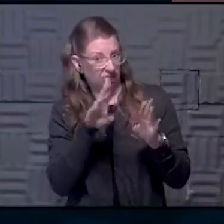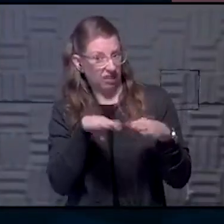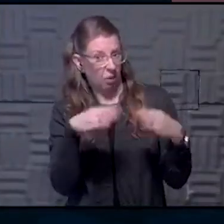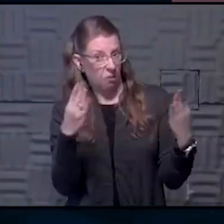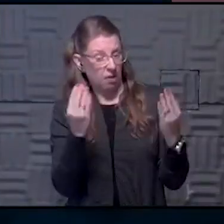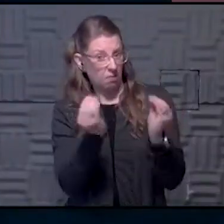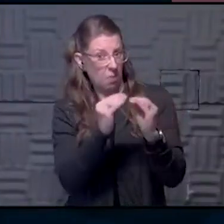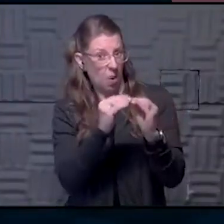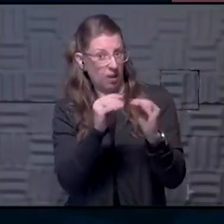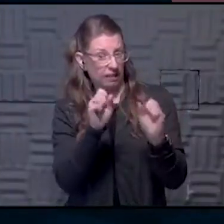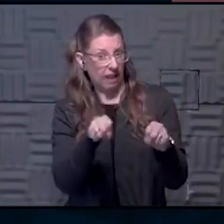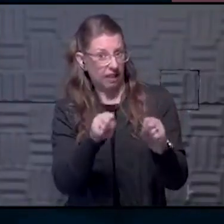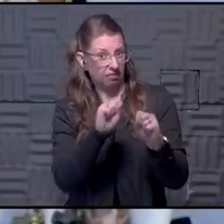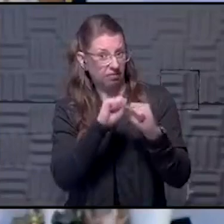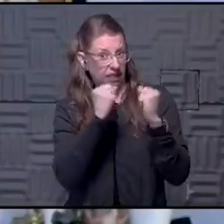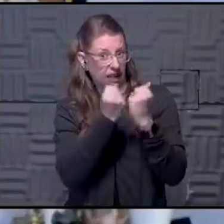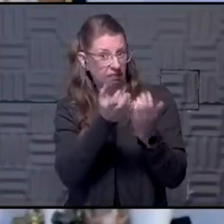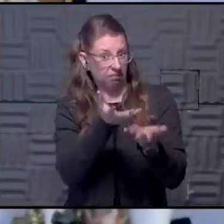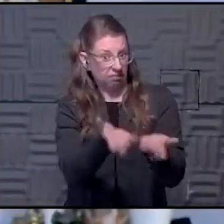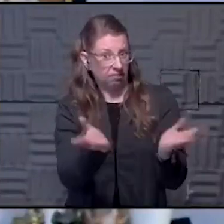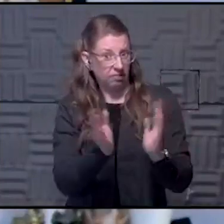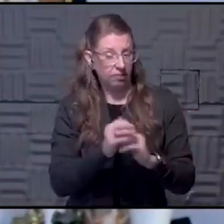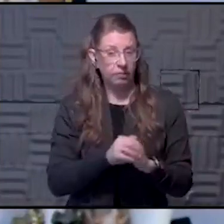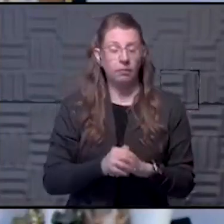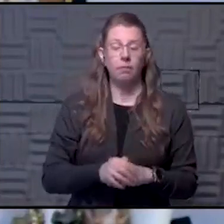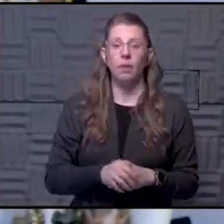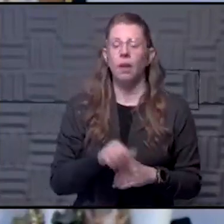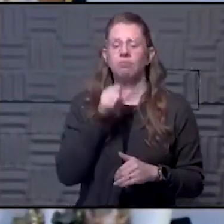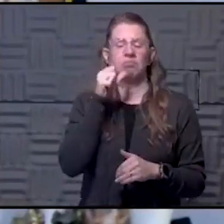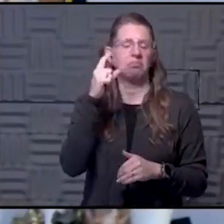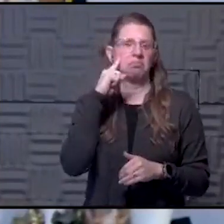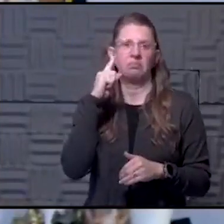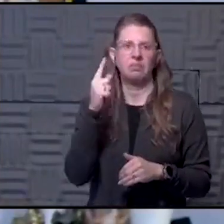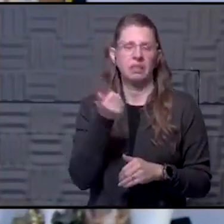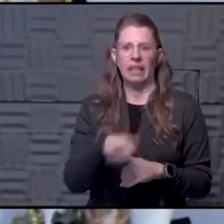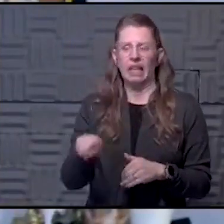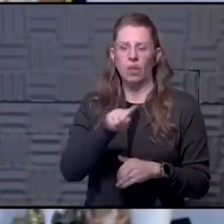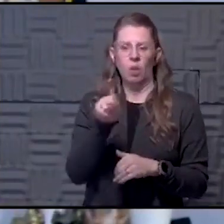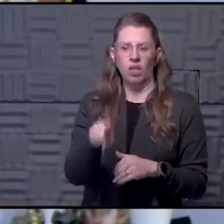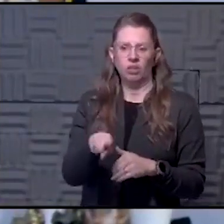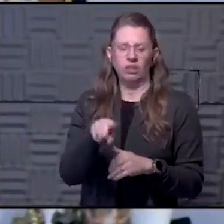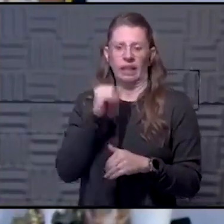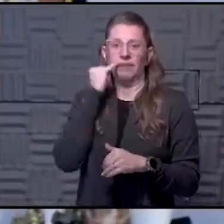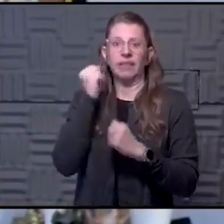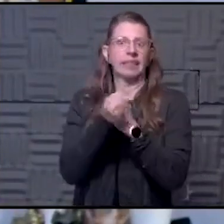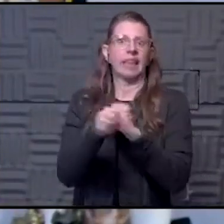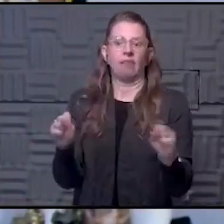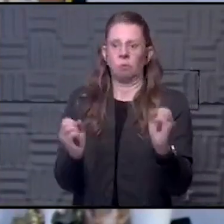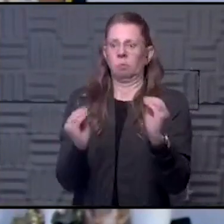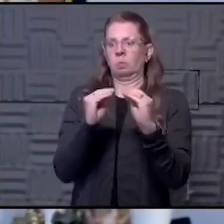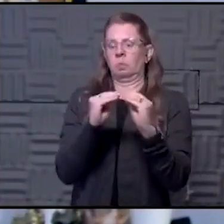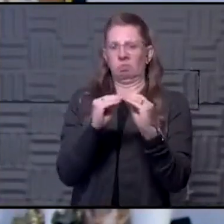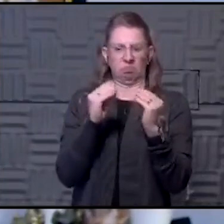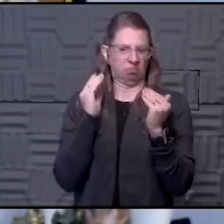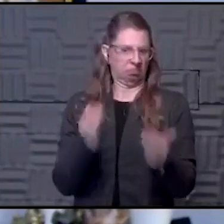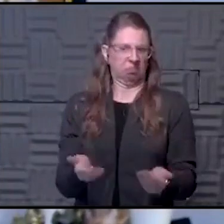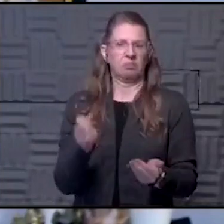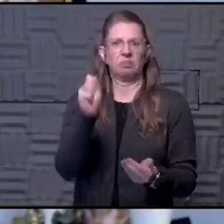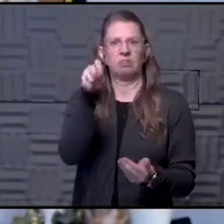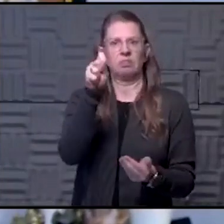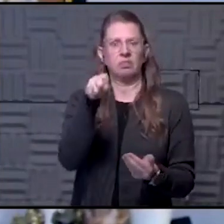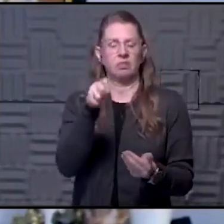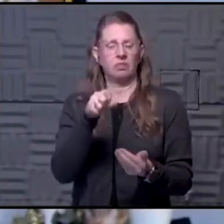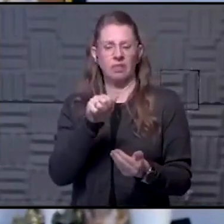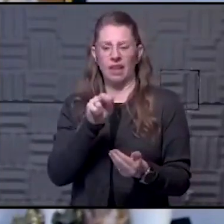things up a little more? Well, I don't think there's any question that it's safer. I mean, the vaccines lead to antibody formation,